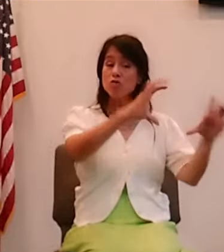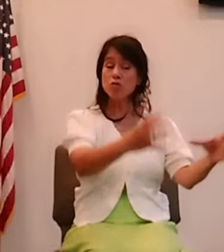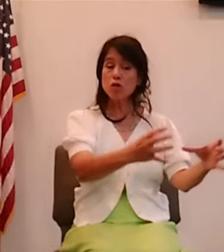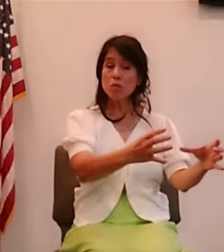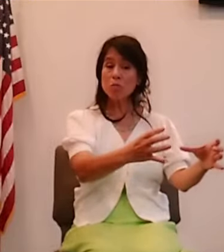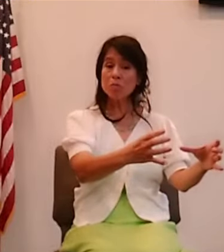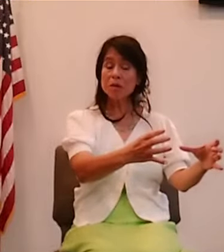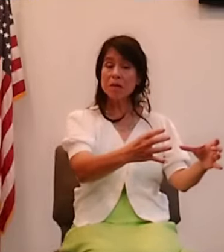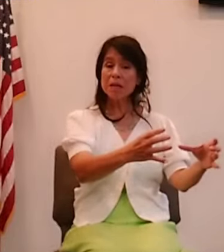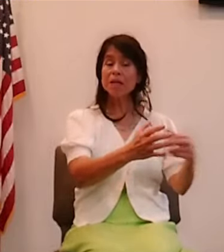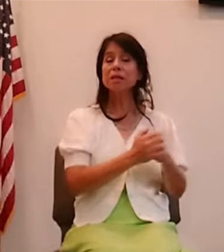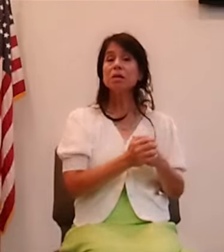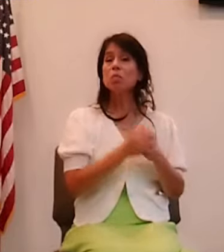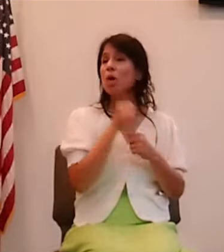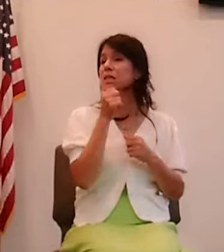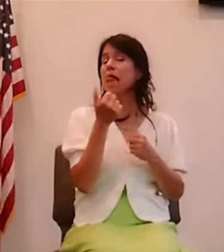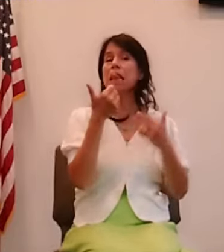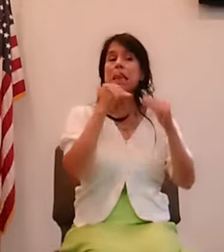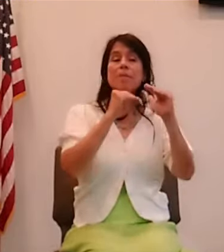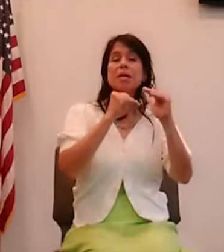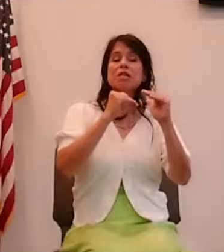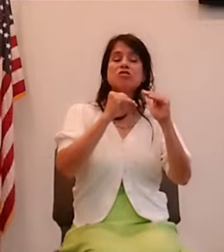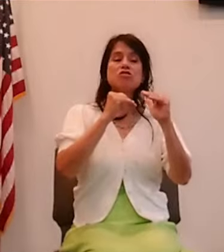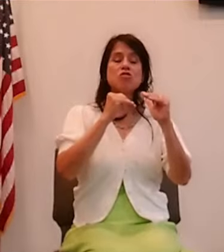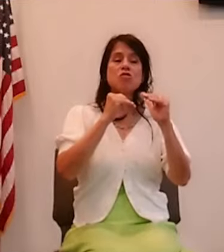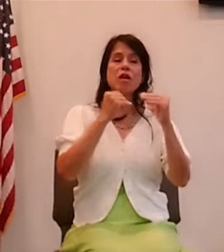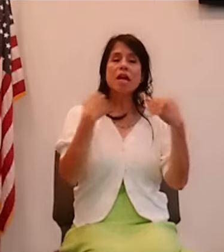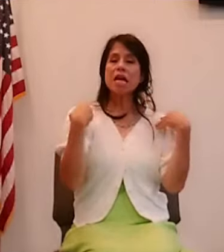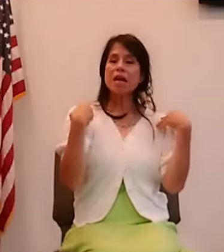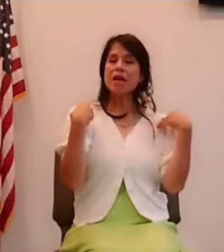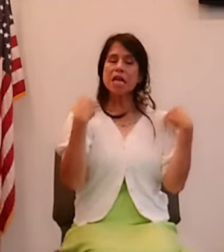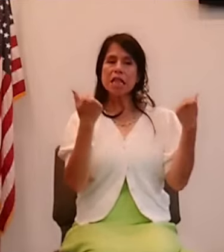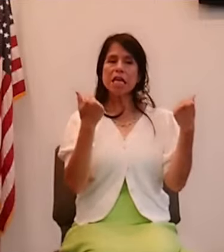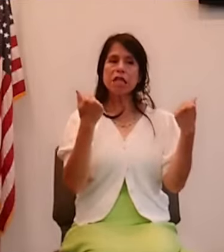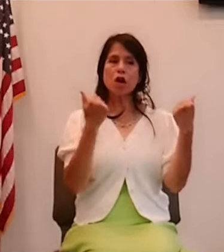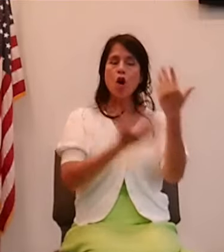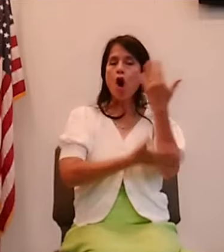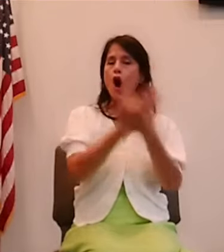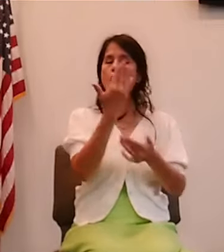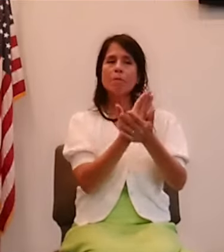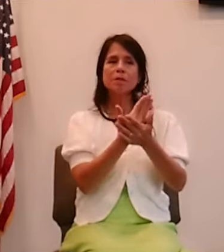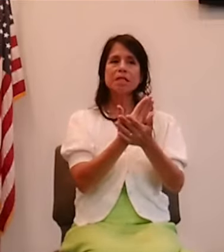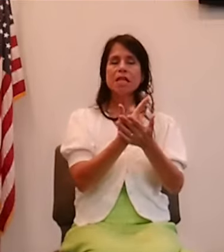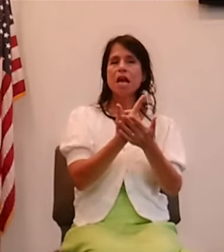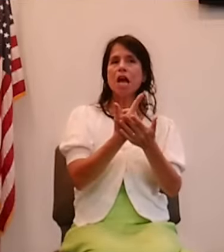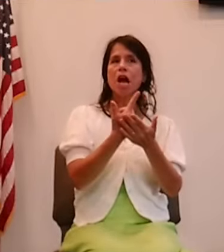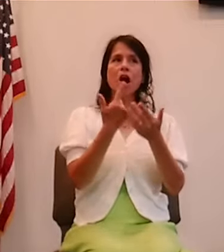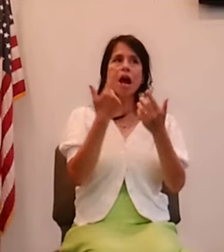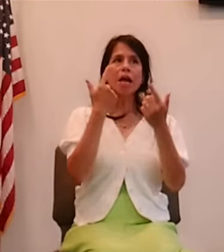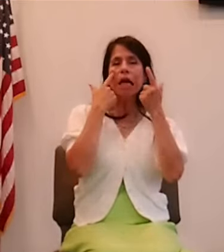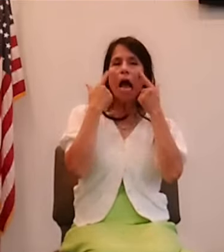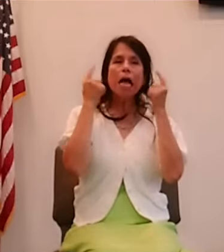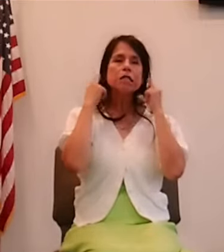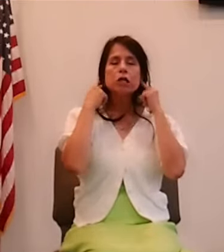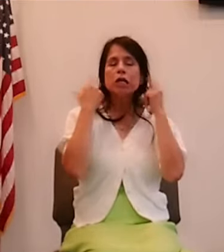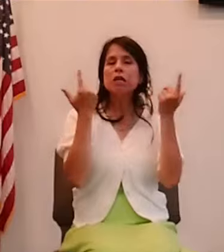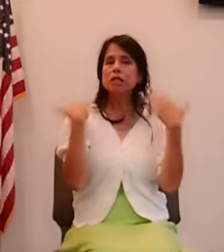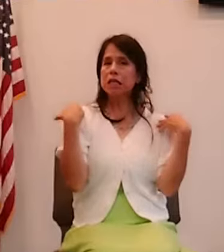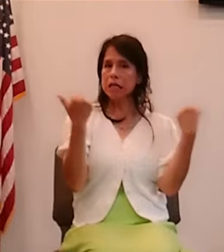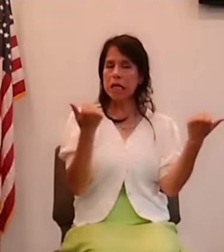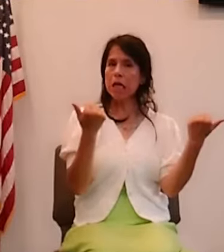their arms and hands and their eyes and their ears and their inability to speak. Those were incredible